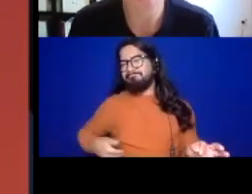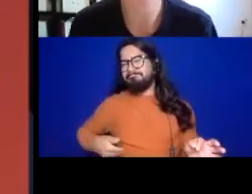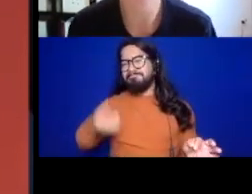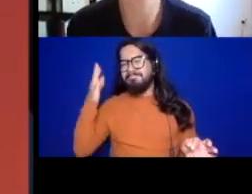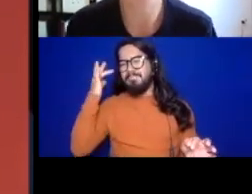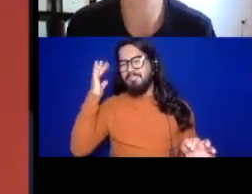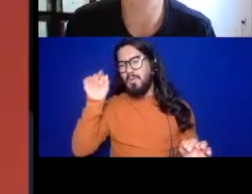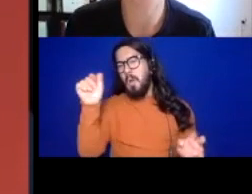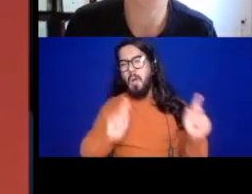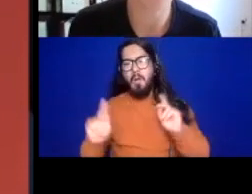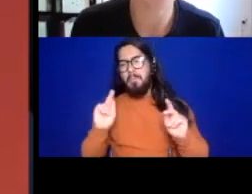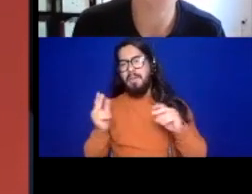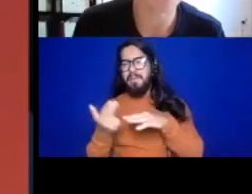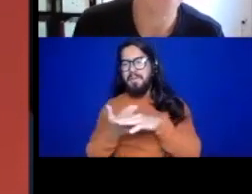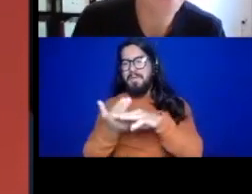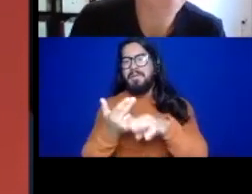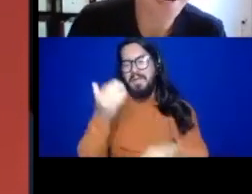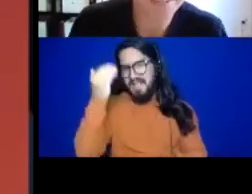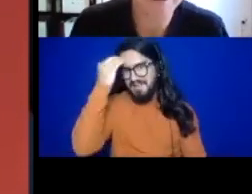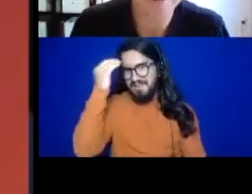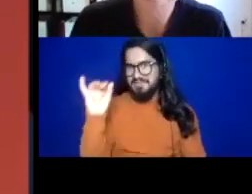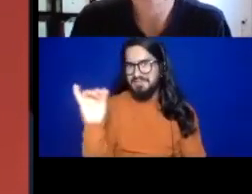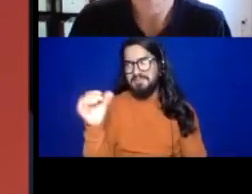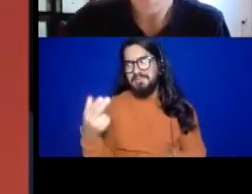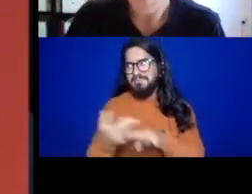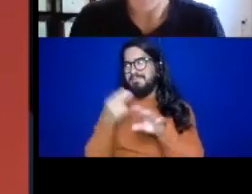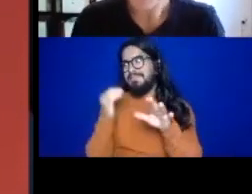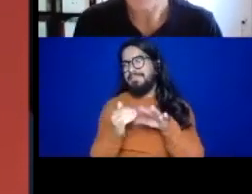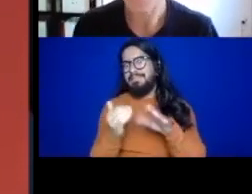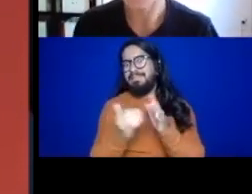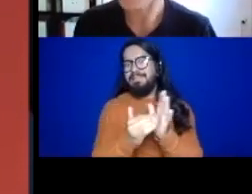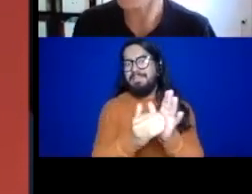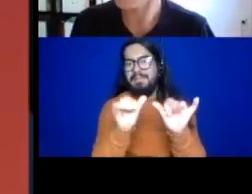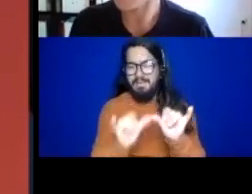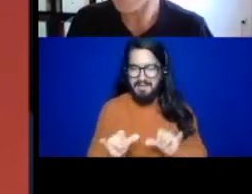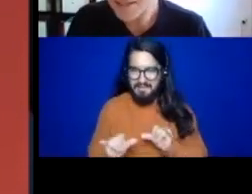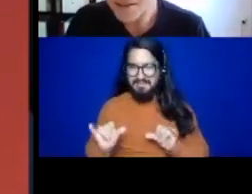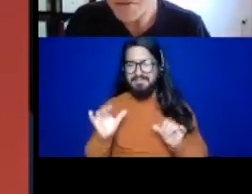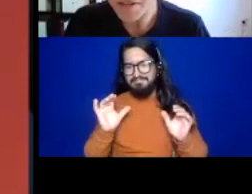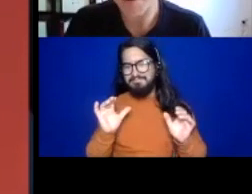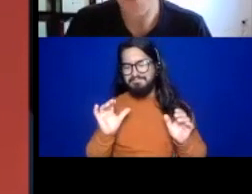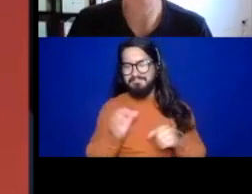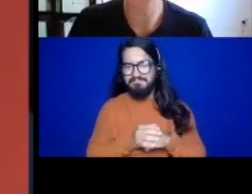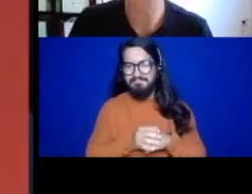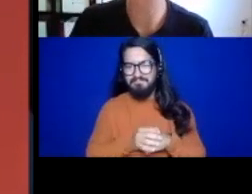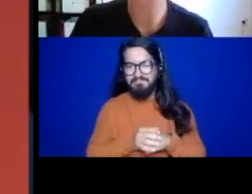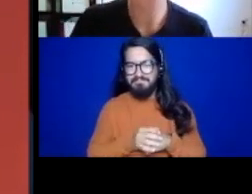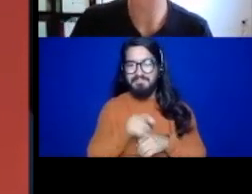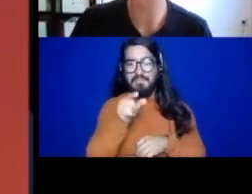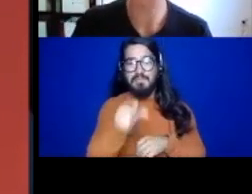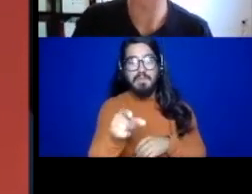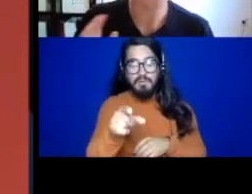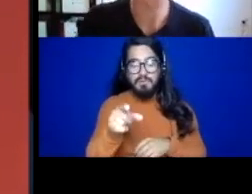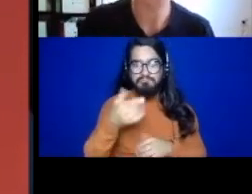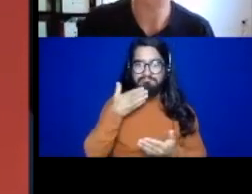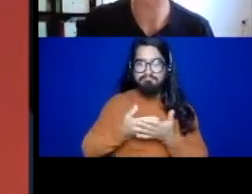people. And I also know that I used it a lot in the past. So I think this is a great tool, especially if you're working